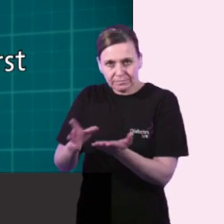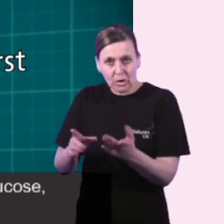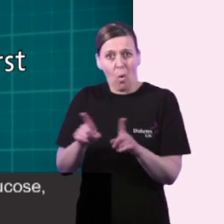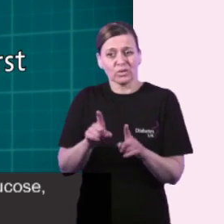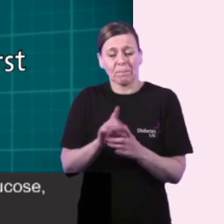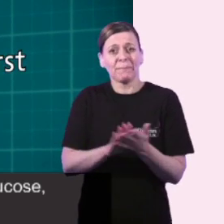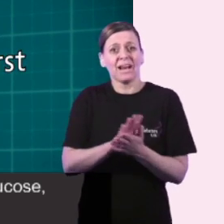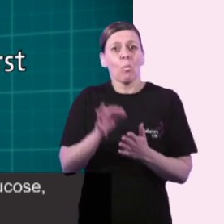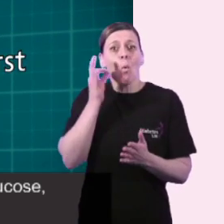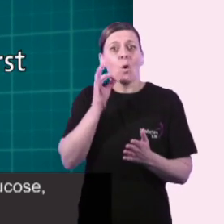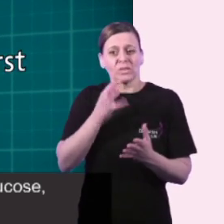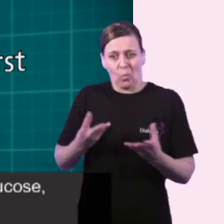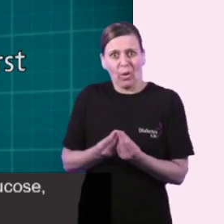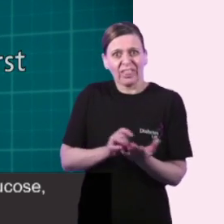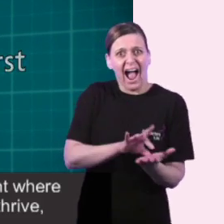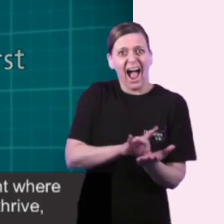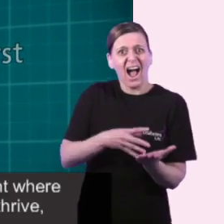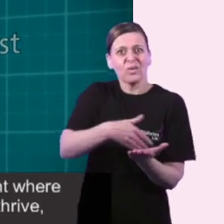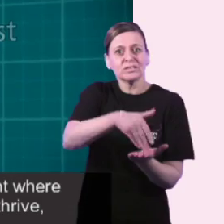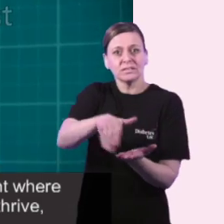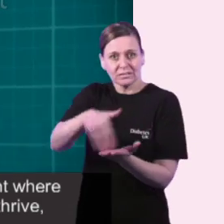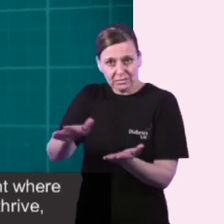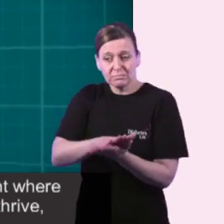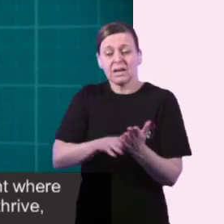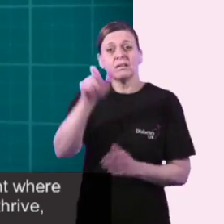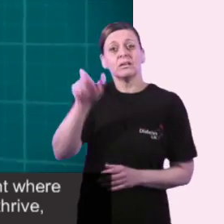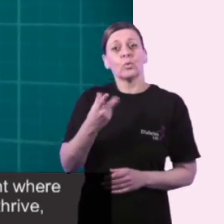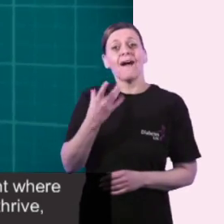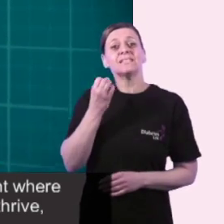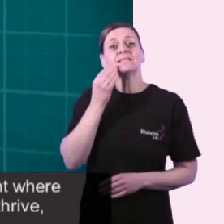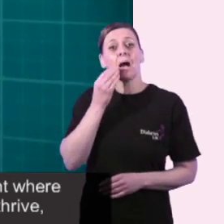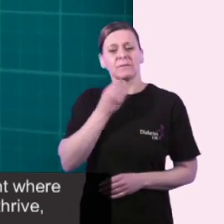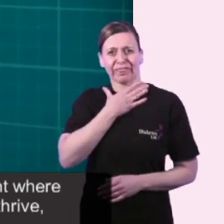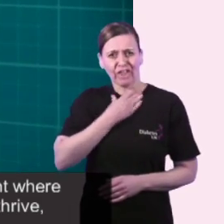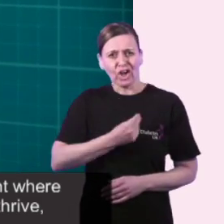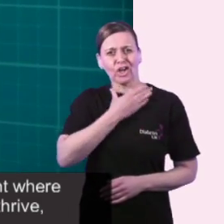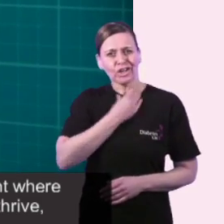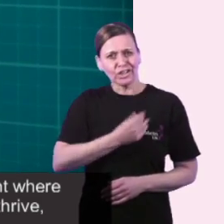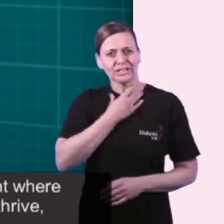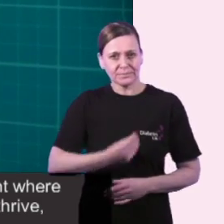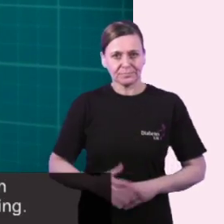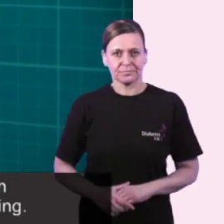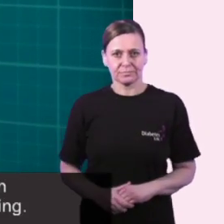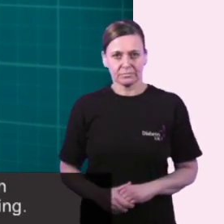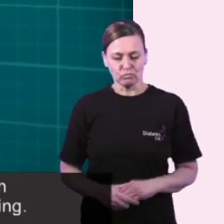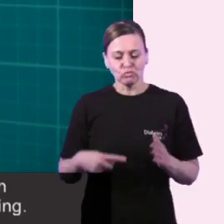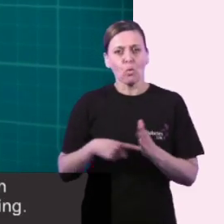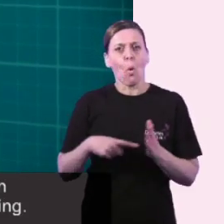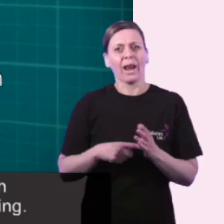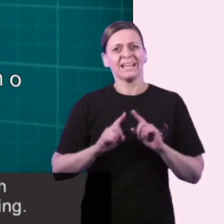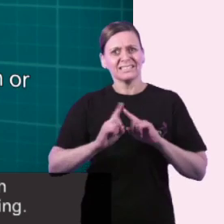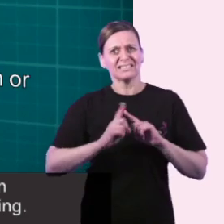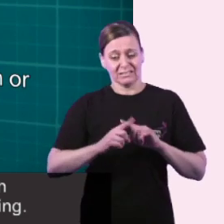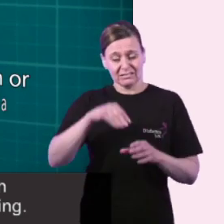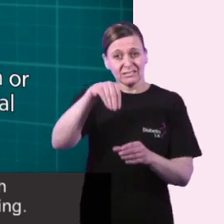The urine contains a lot of glucose and that creates an environment where it's quite easy for bacteria to thrive so it's also quite common to get